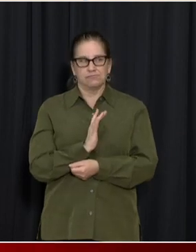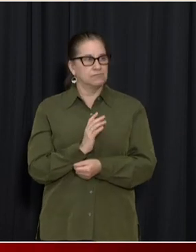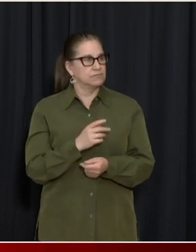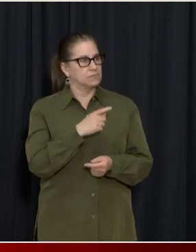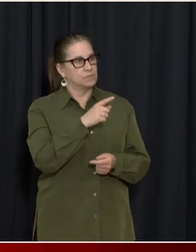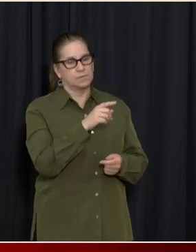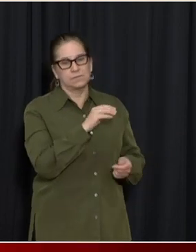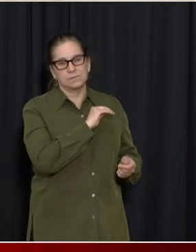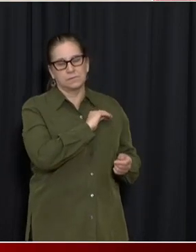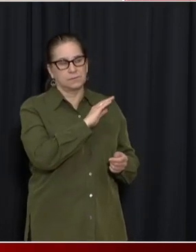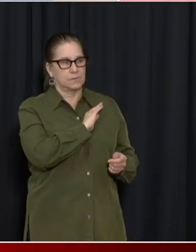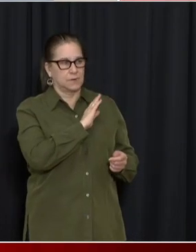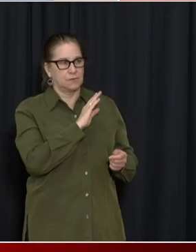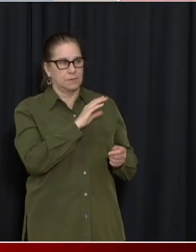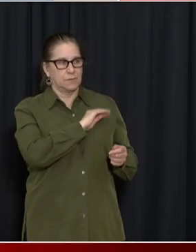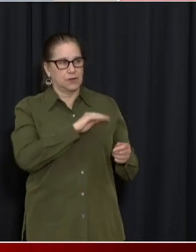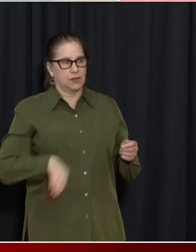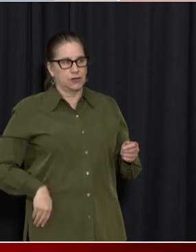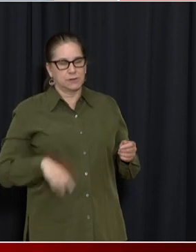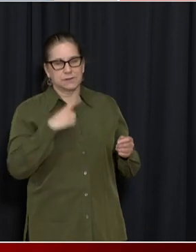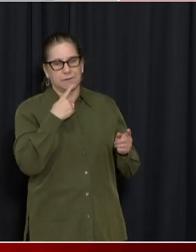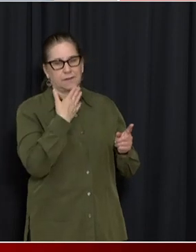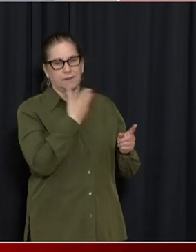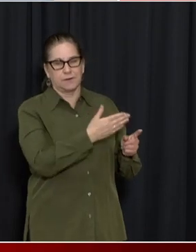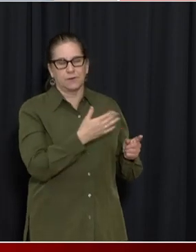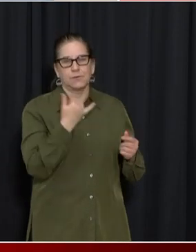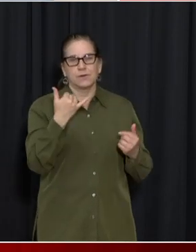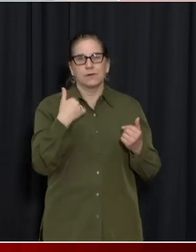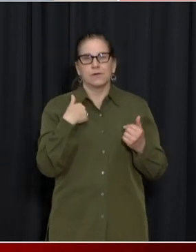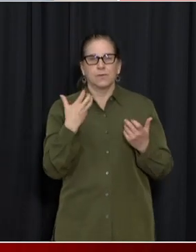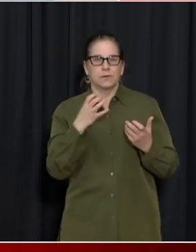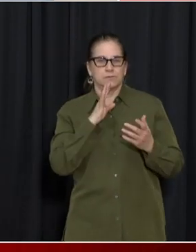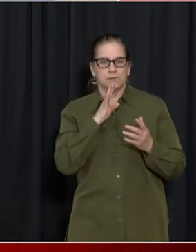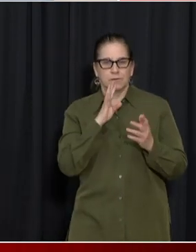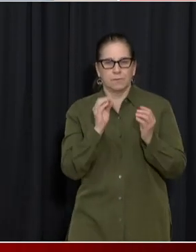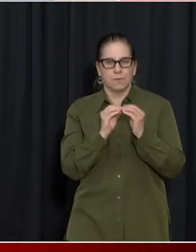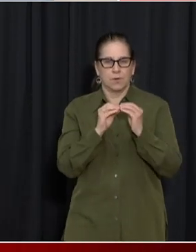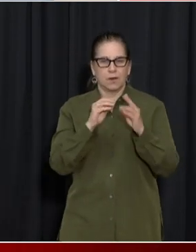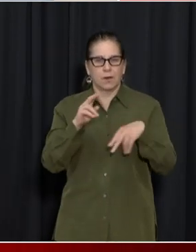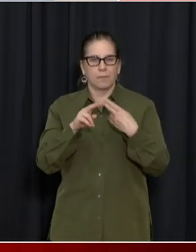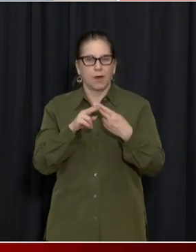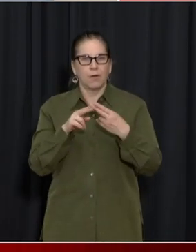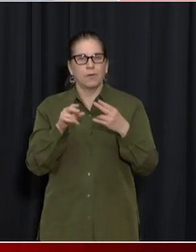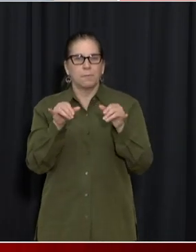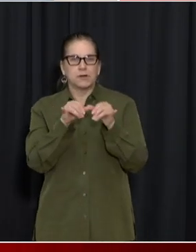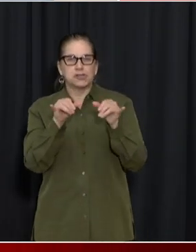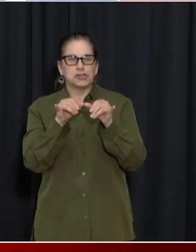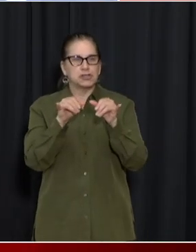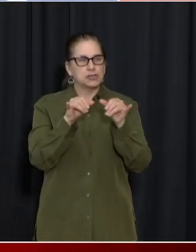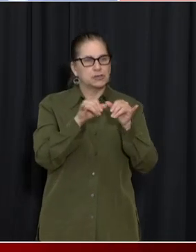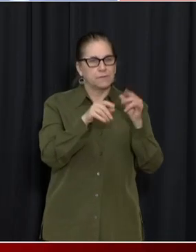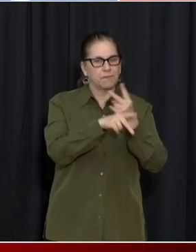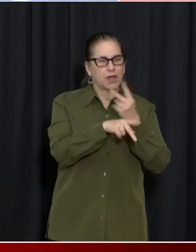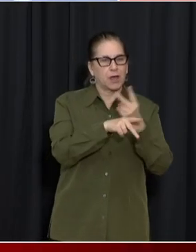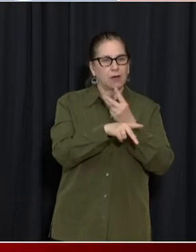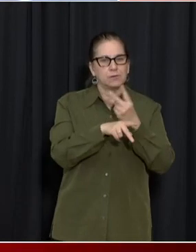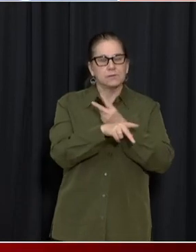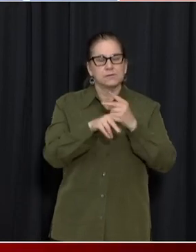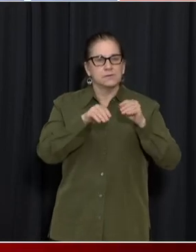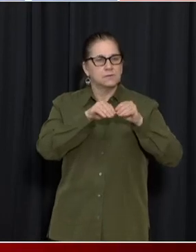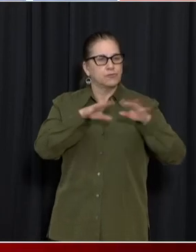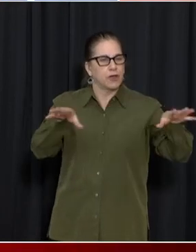about the various metrics in addition to community spread that we are looking